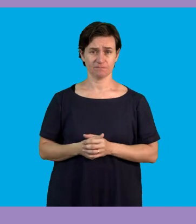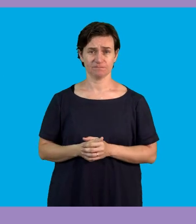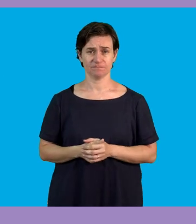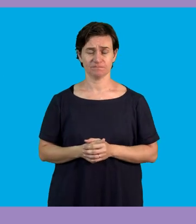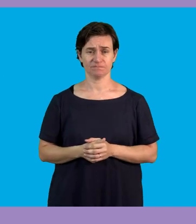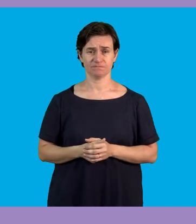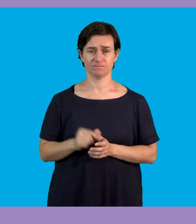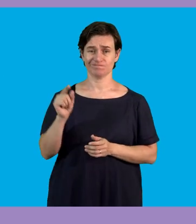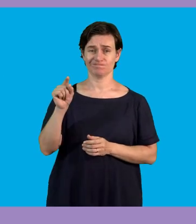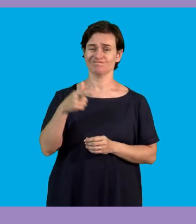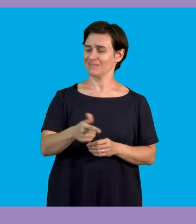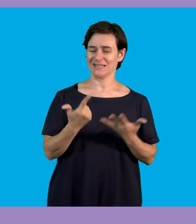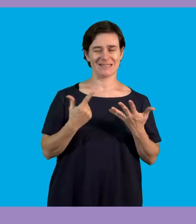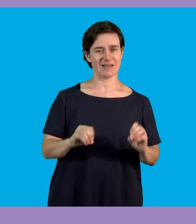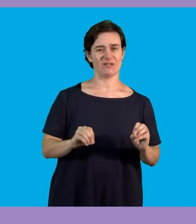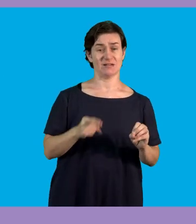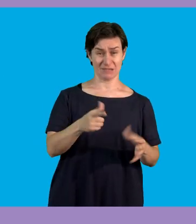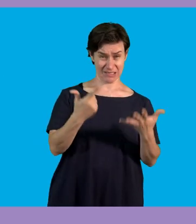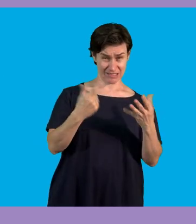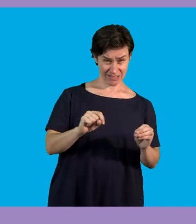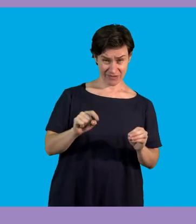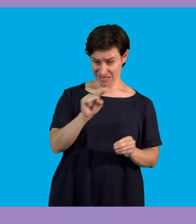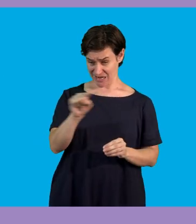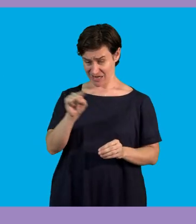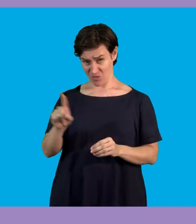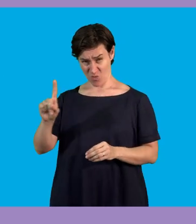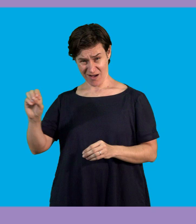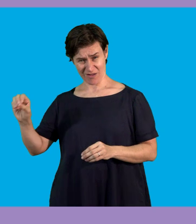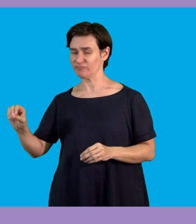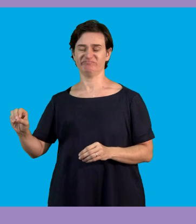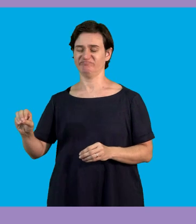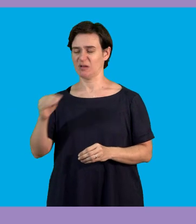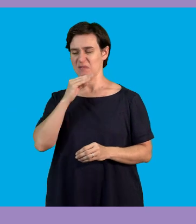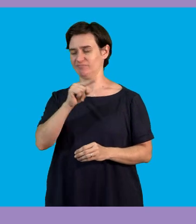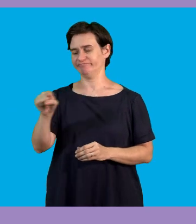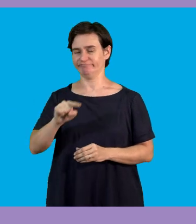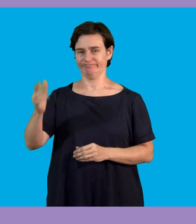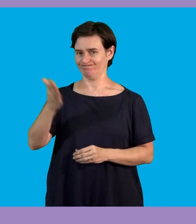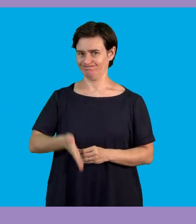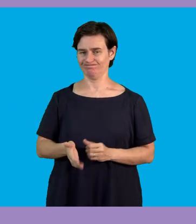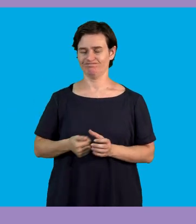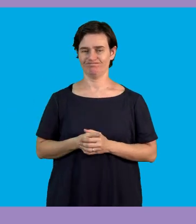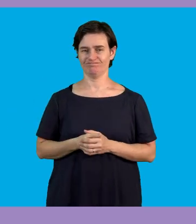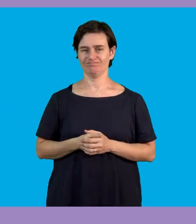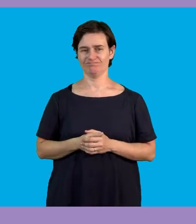20 plus 50 is 70, and it's still not equals to